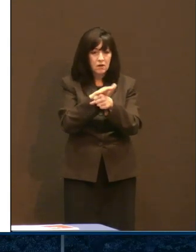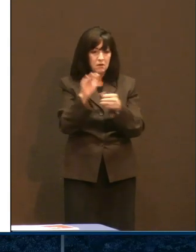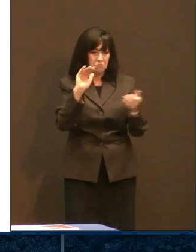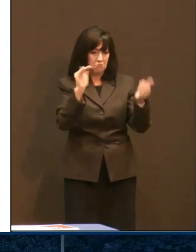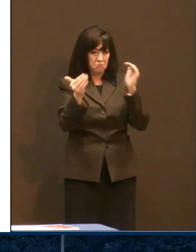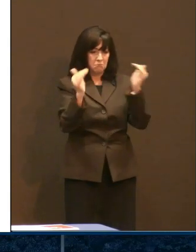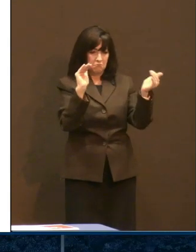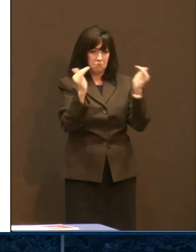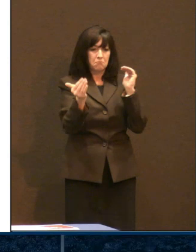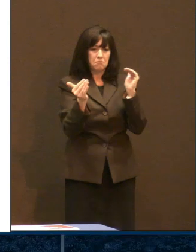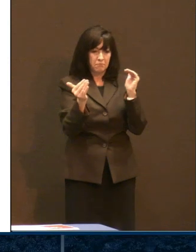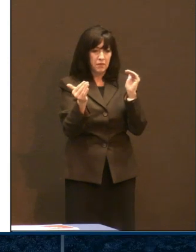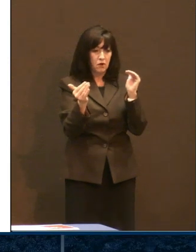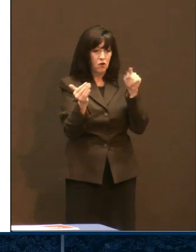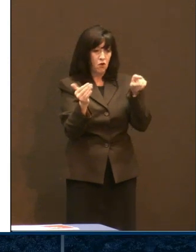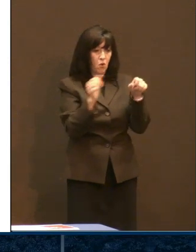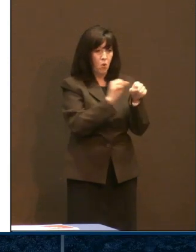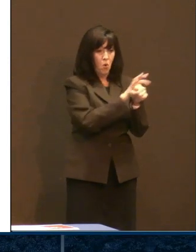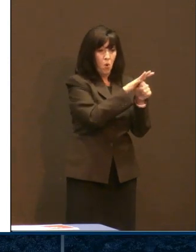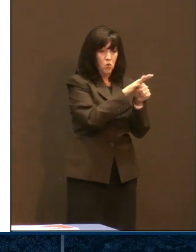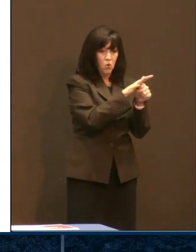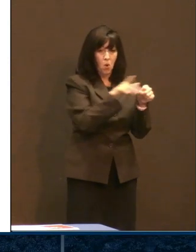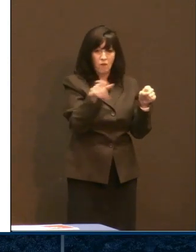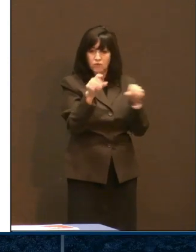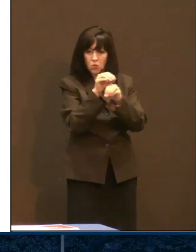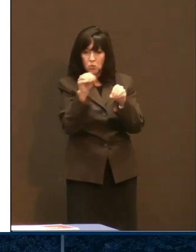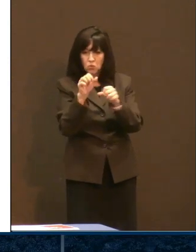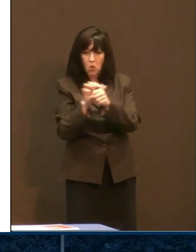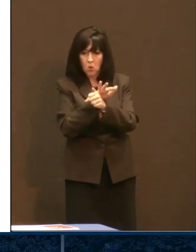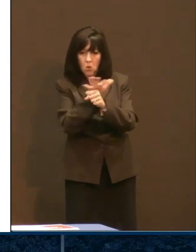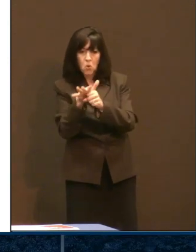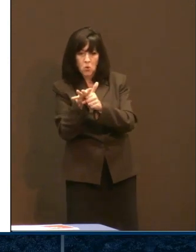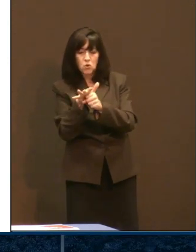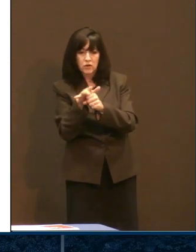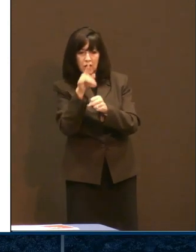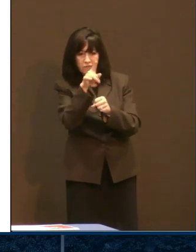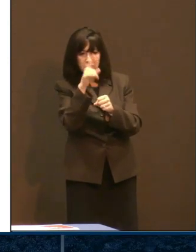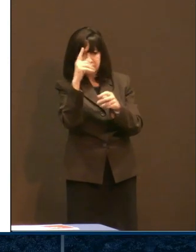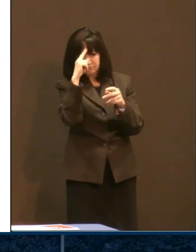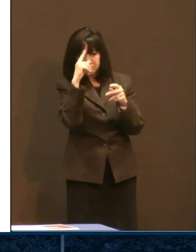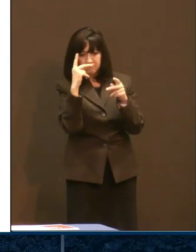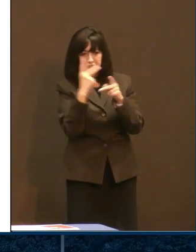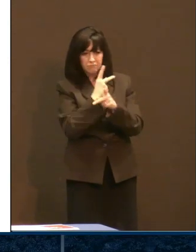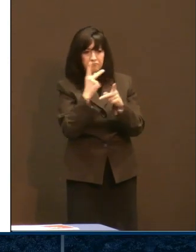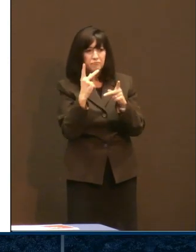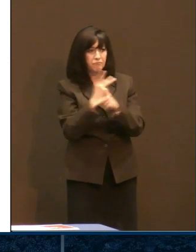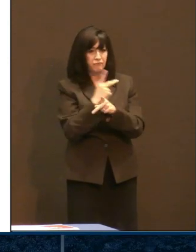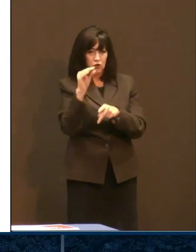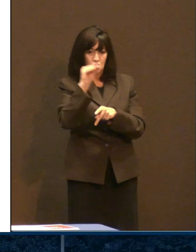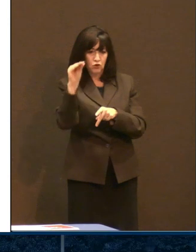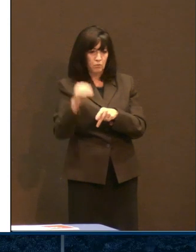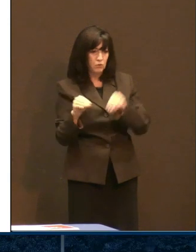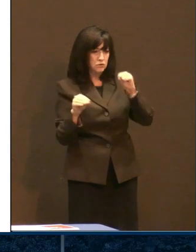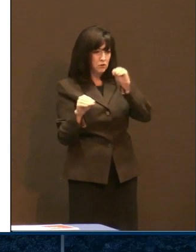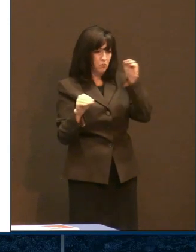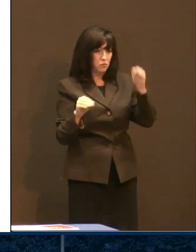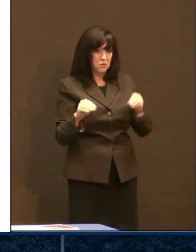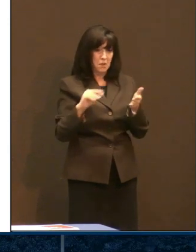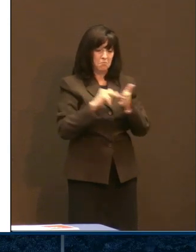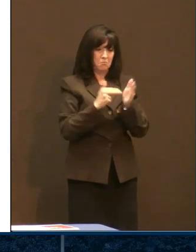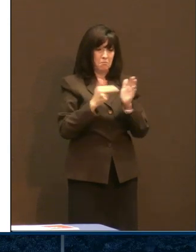that with positive cases, and do the math to figure out the percentages to get a more accurate picture, and to